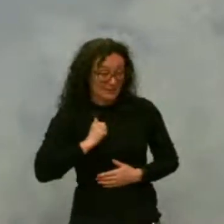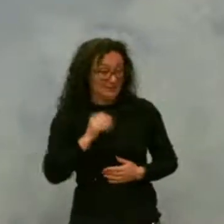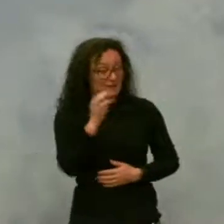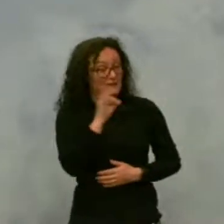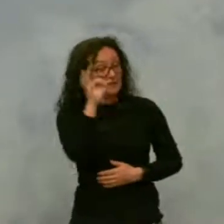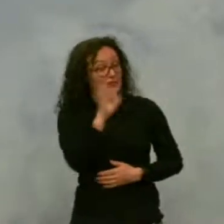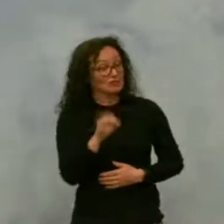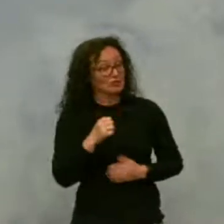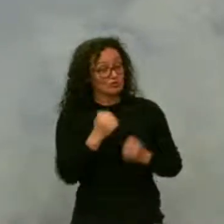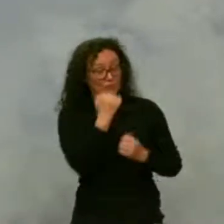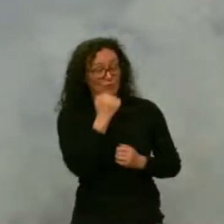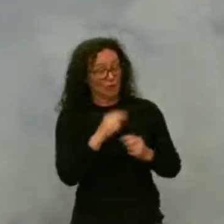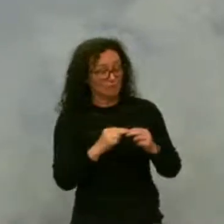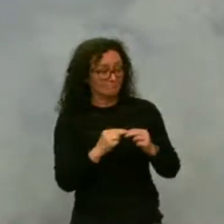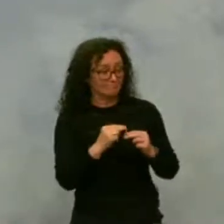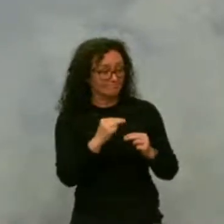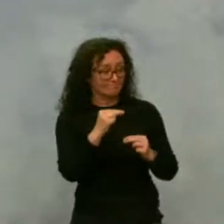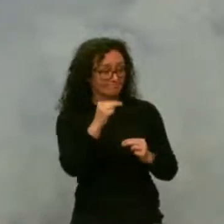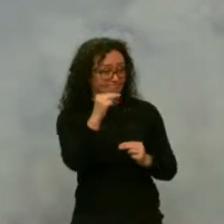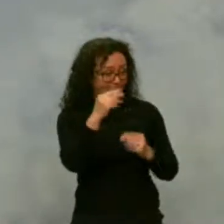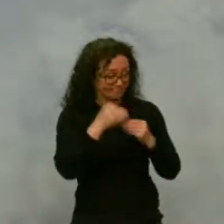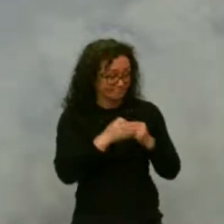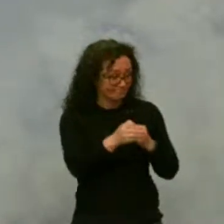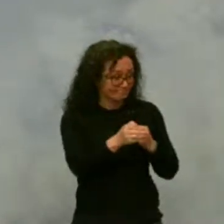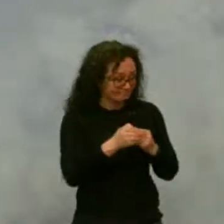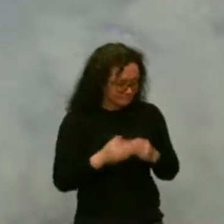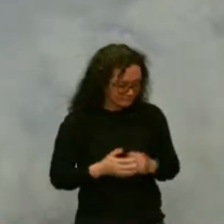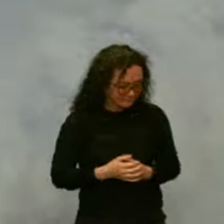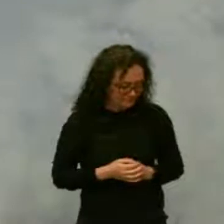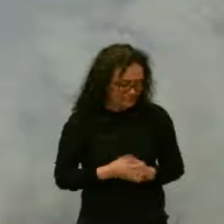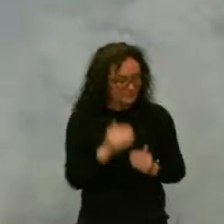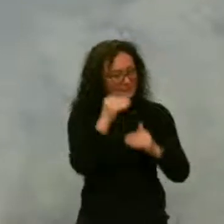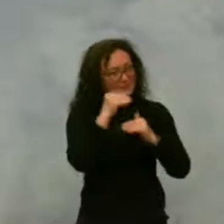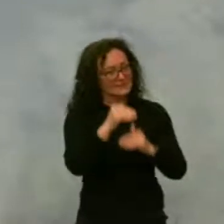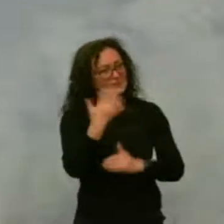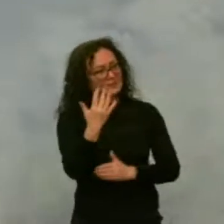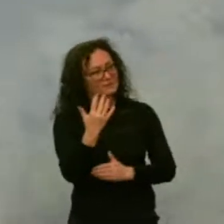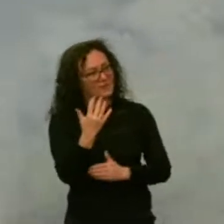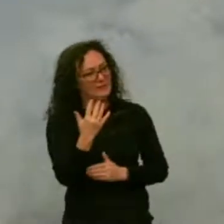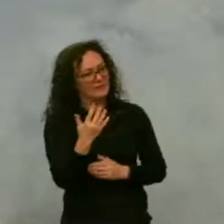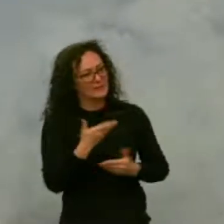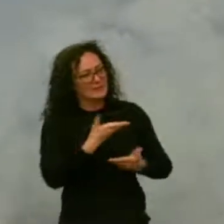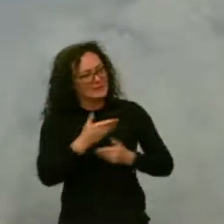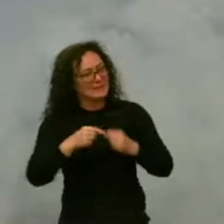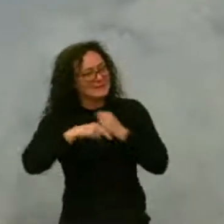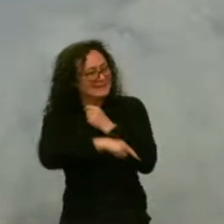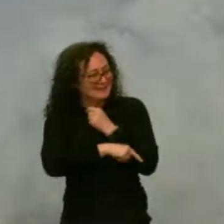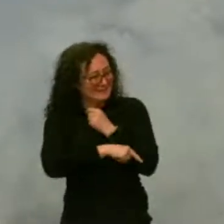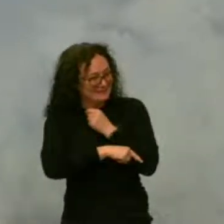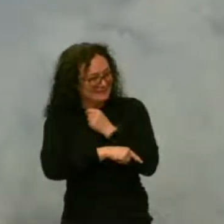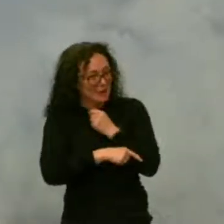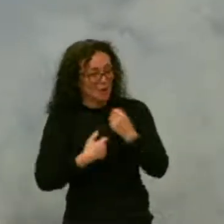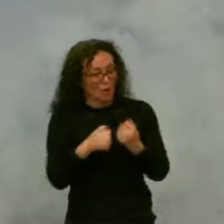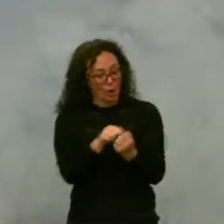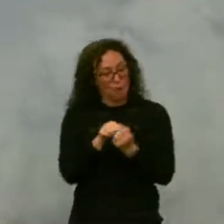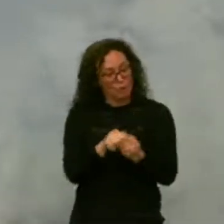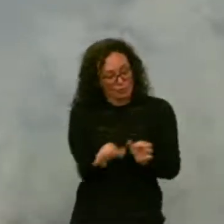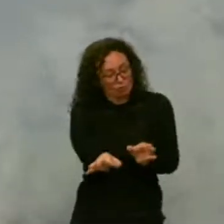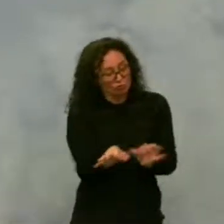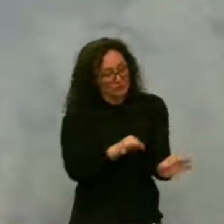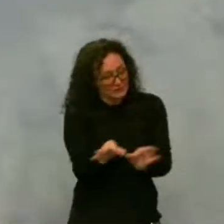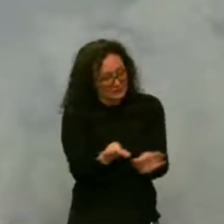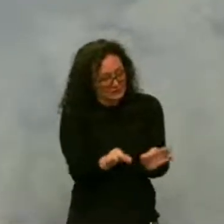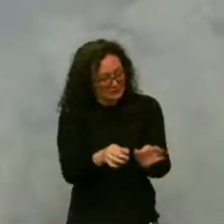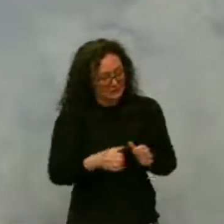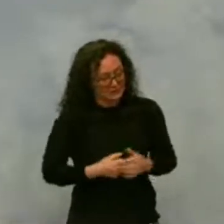coming months. Section 5 of the report covers the Council's debt position and our borrowing strategy. And you can